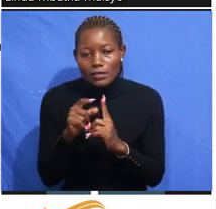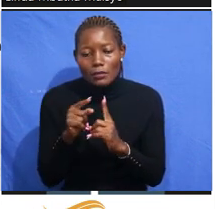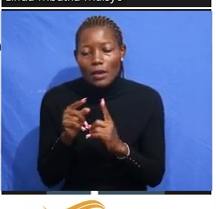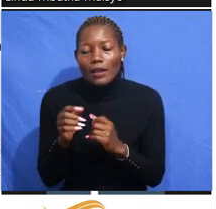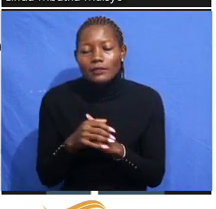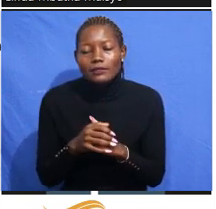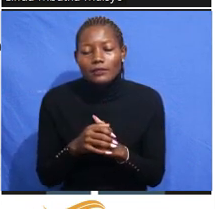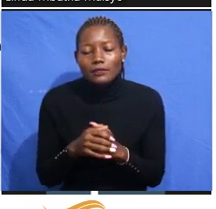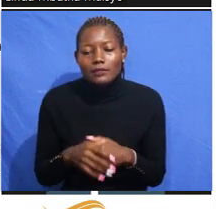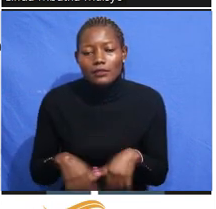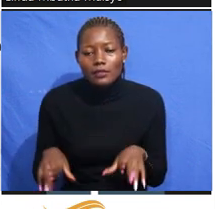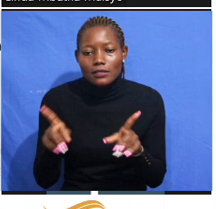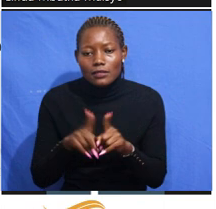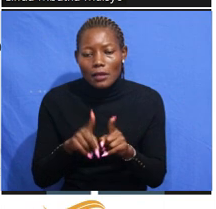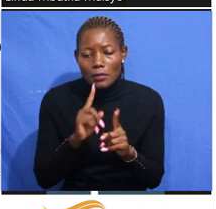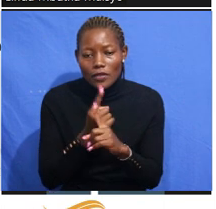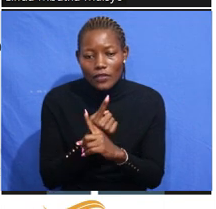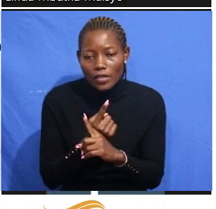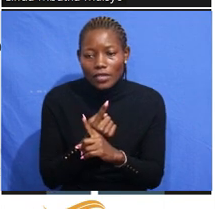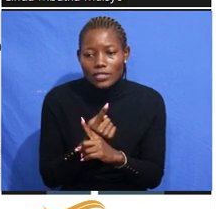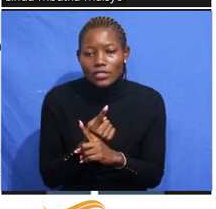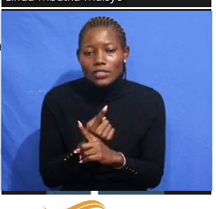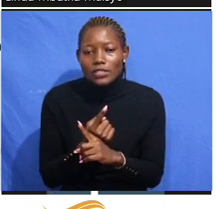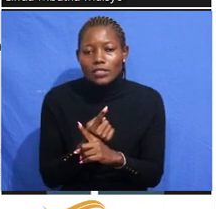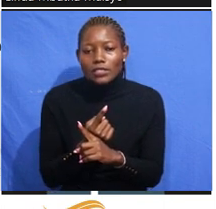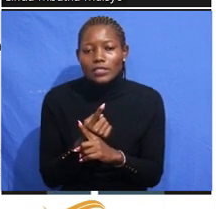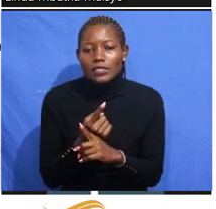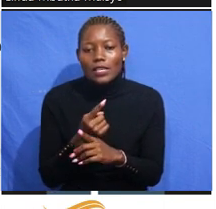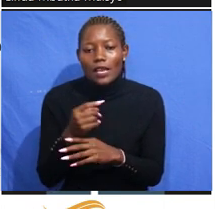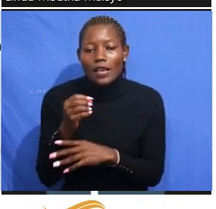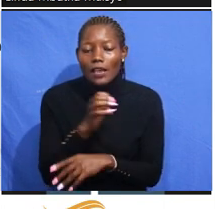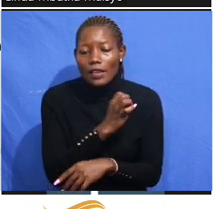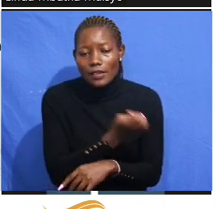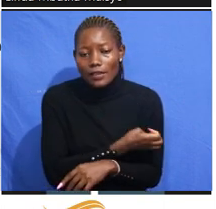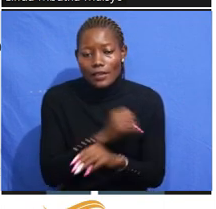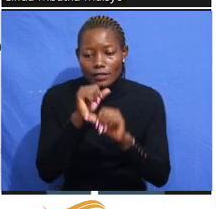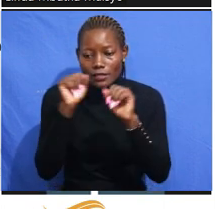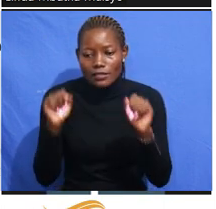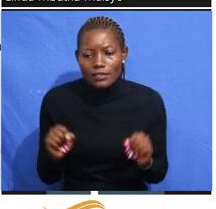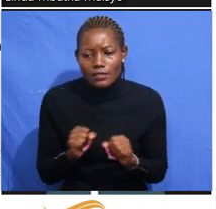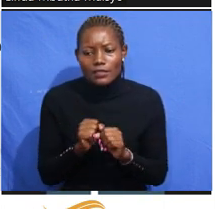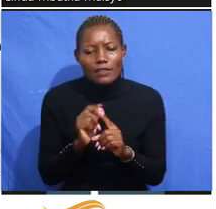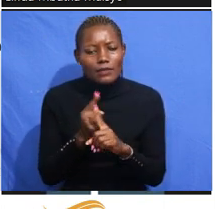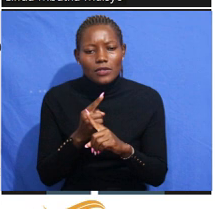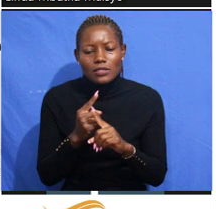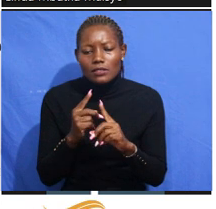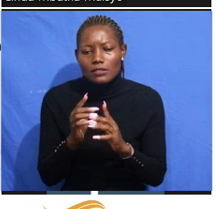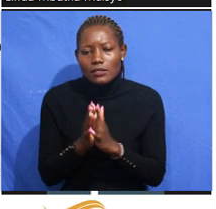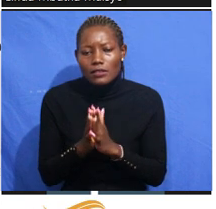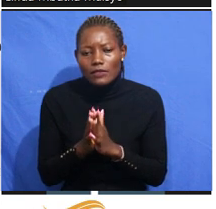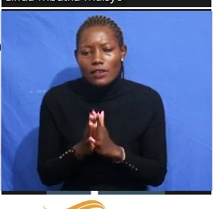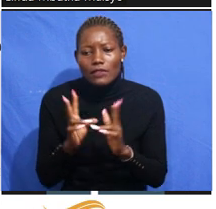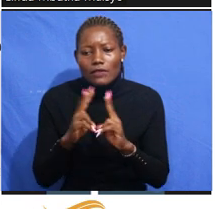sports, differentiate the different types of energy systems. That to me is very important. And we'll come to that